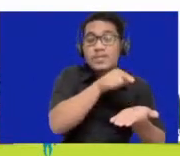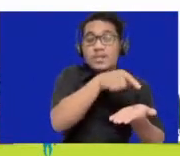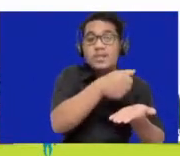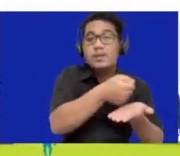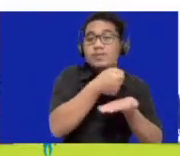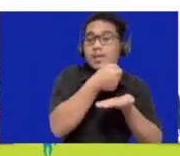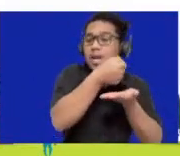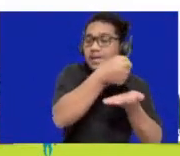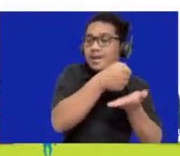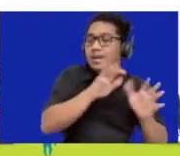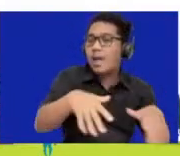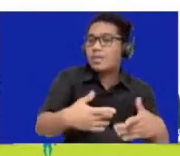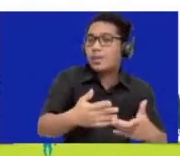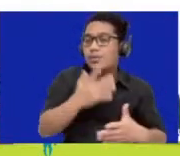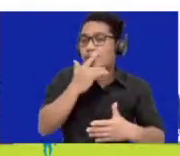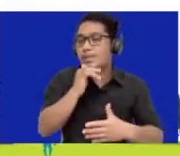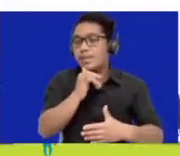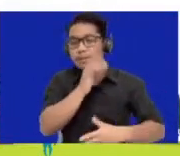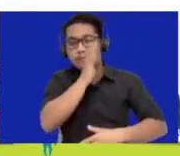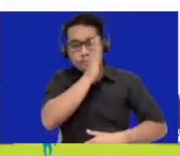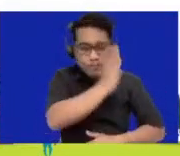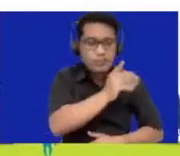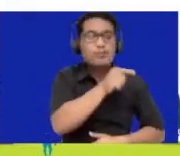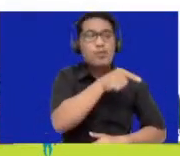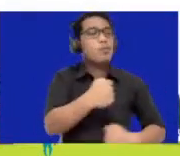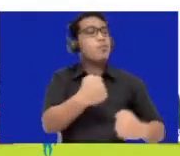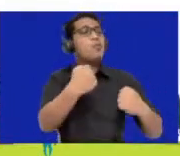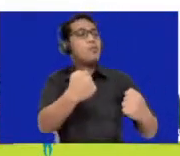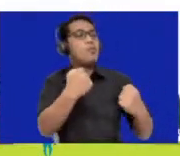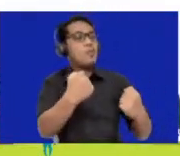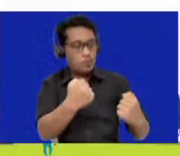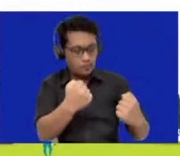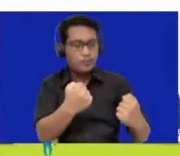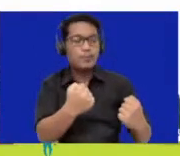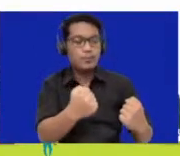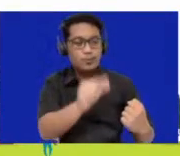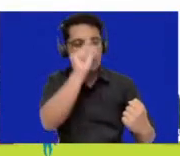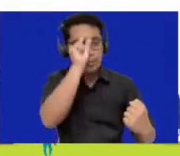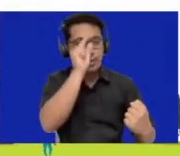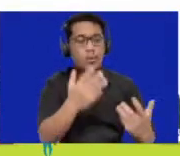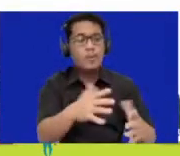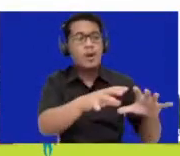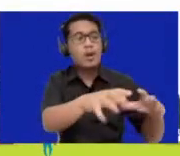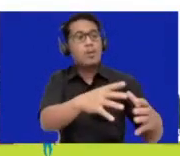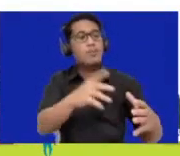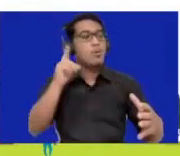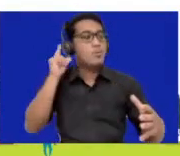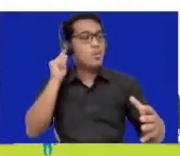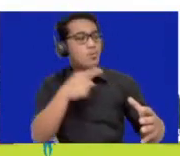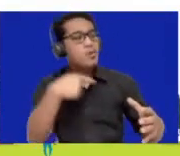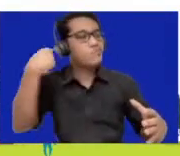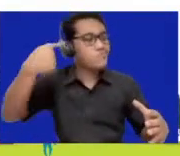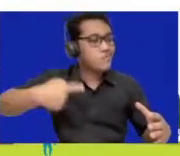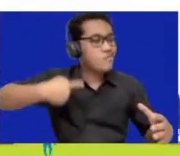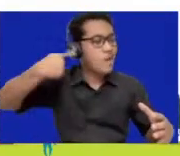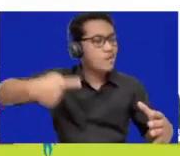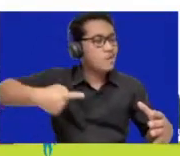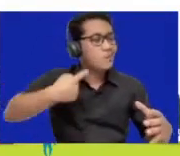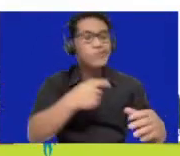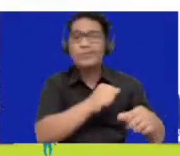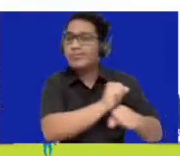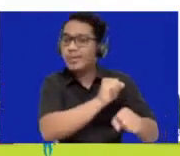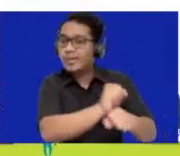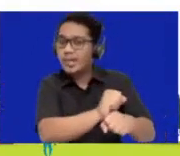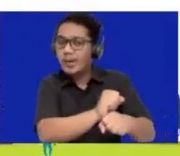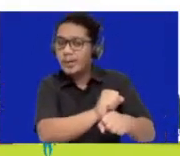continuous efforts in improving the ways and means for managing natural disasters. So today we